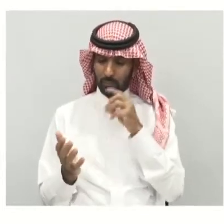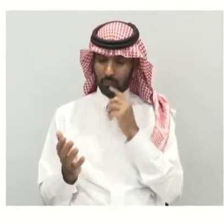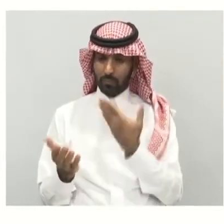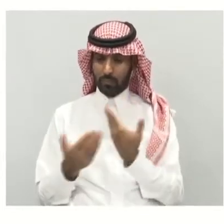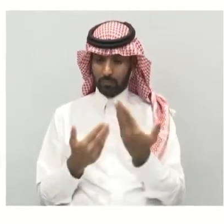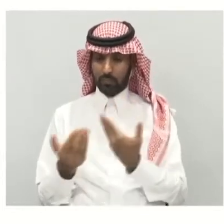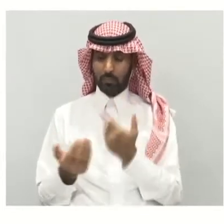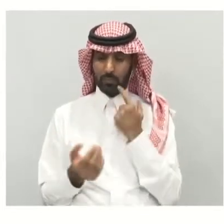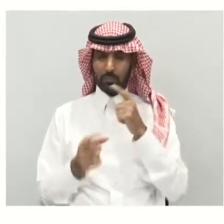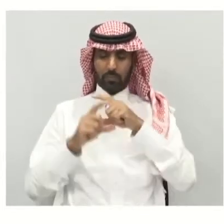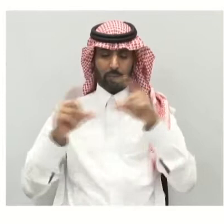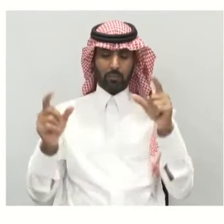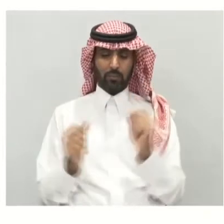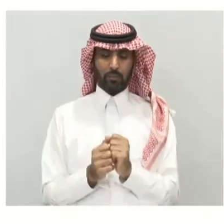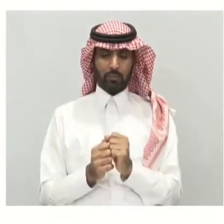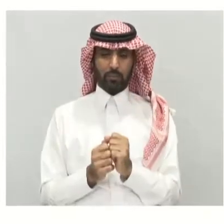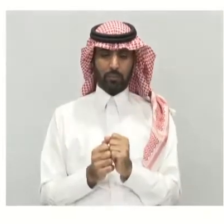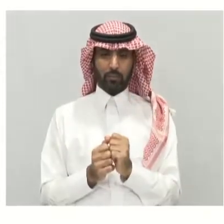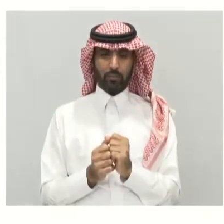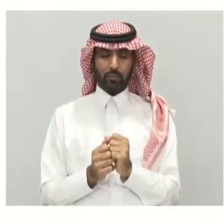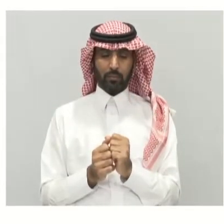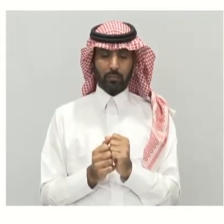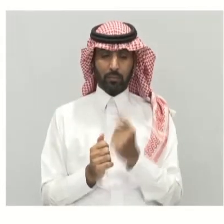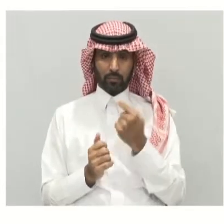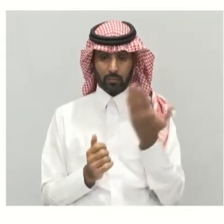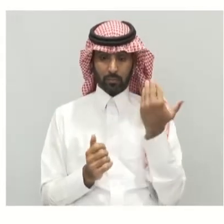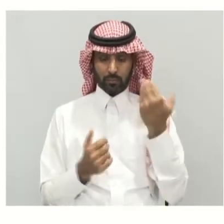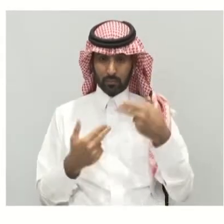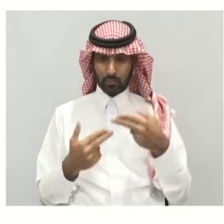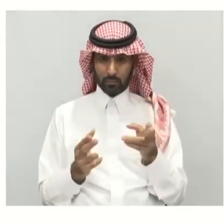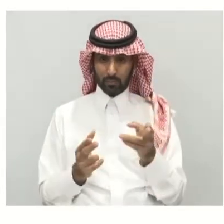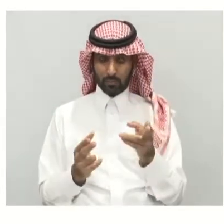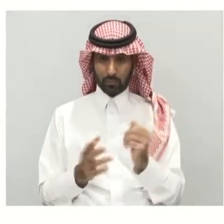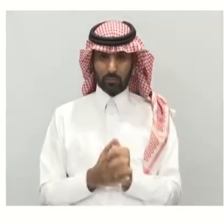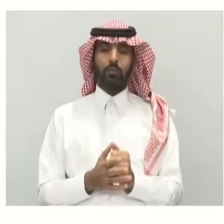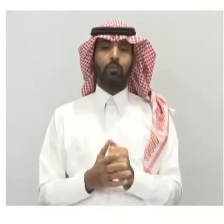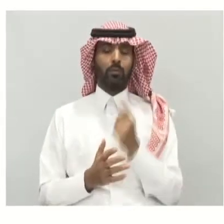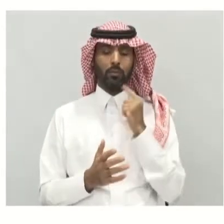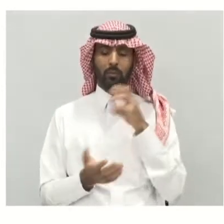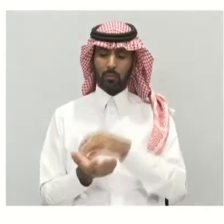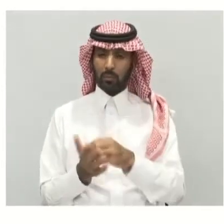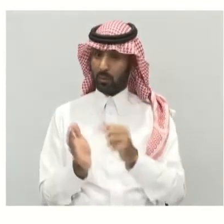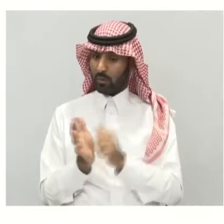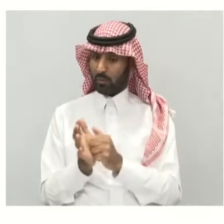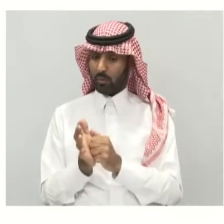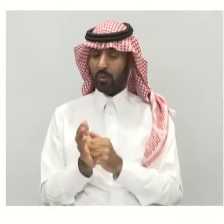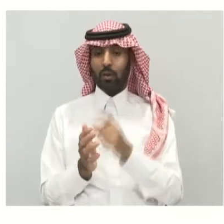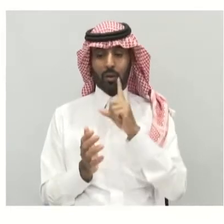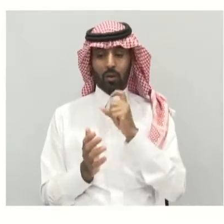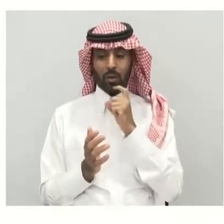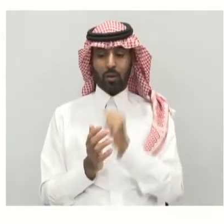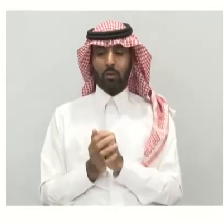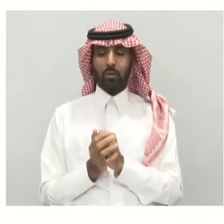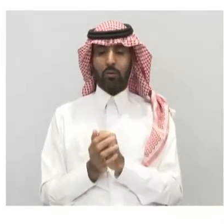discuss the topic together inshallah. Okay, before we start, I gave you homework page